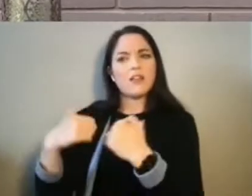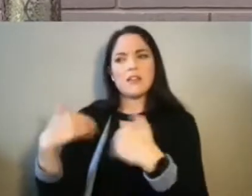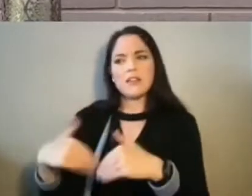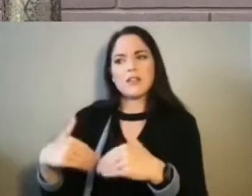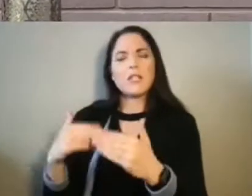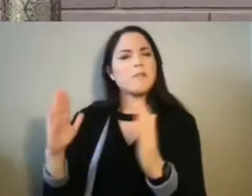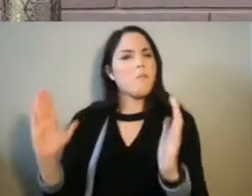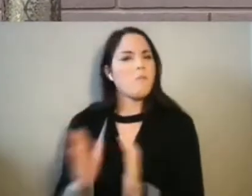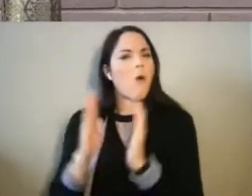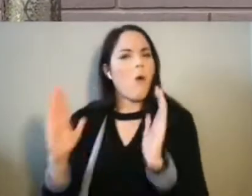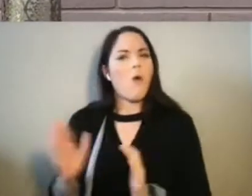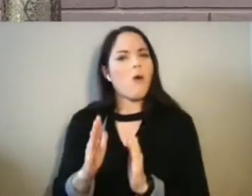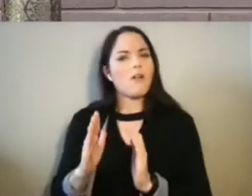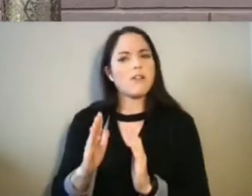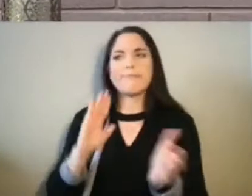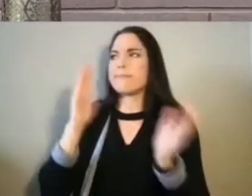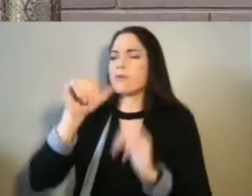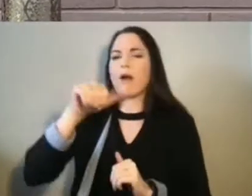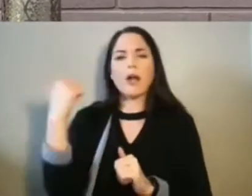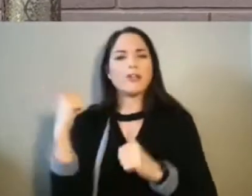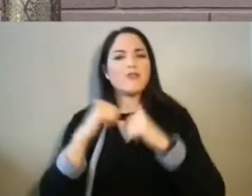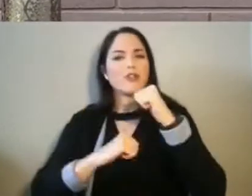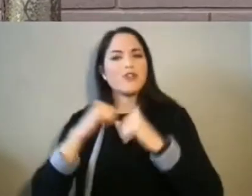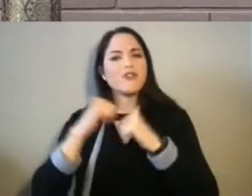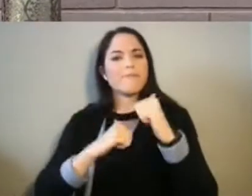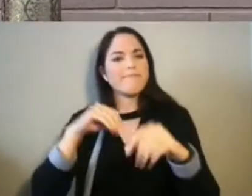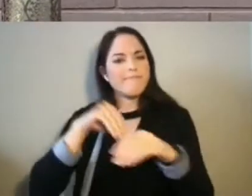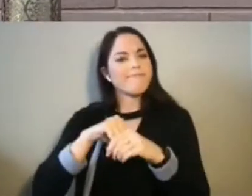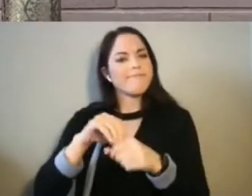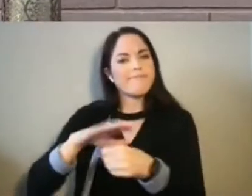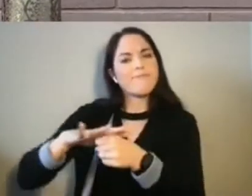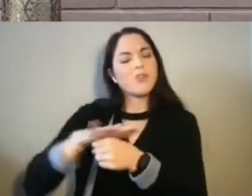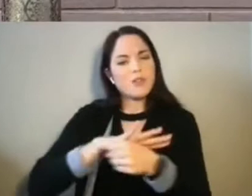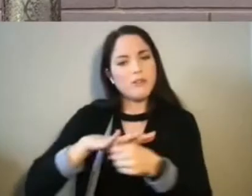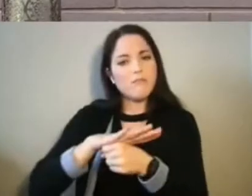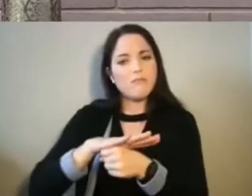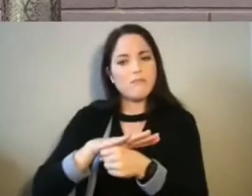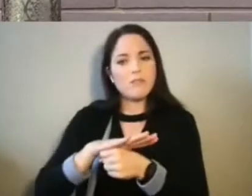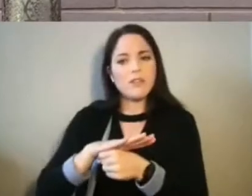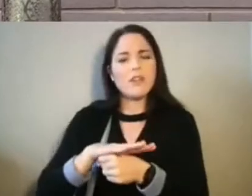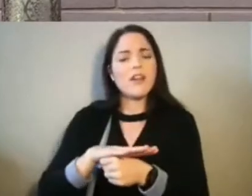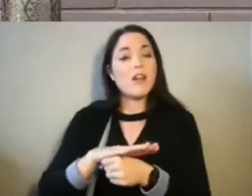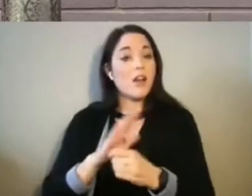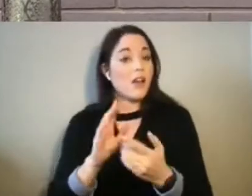its own. It makes a statement larger than its size.